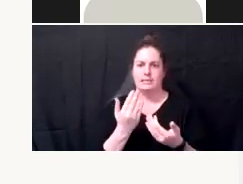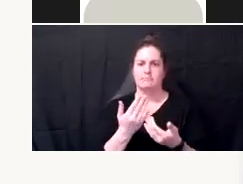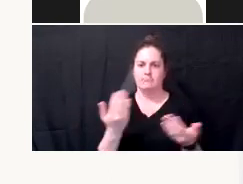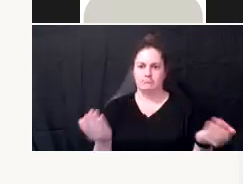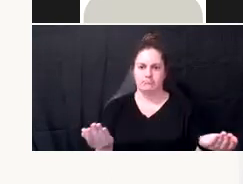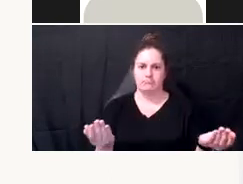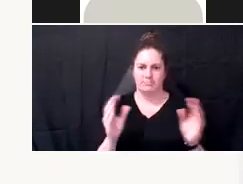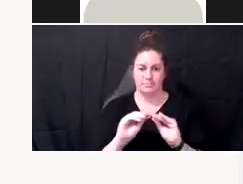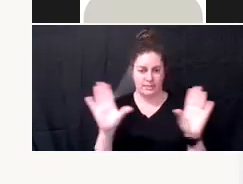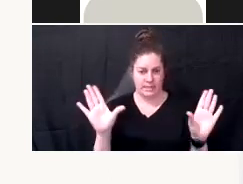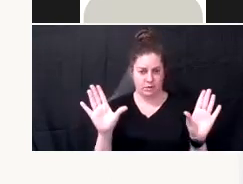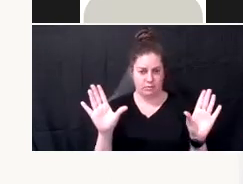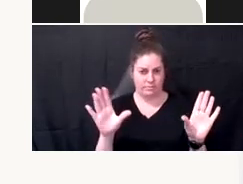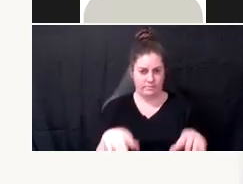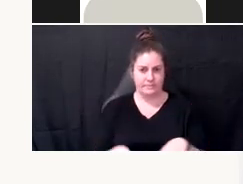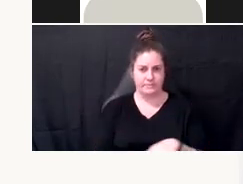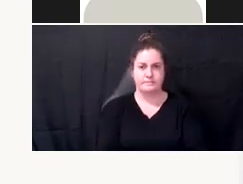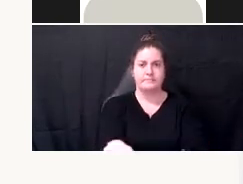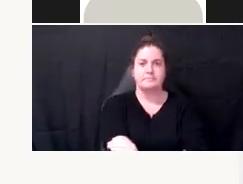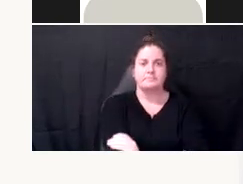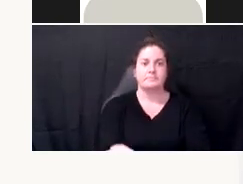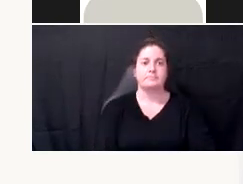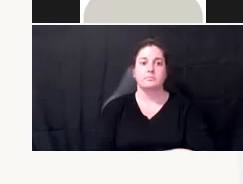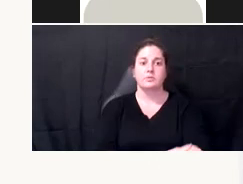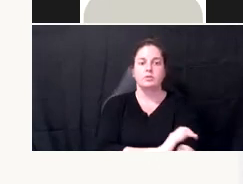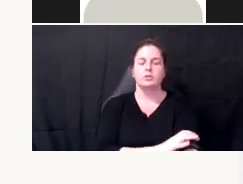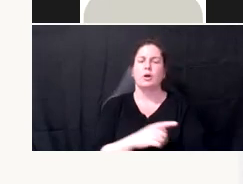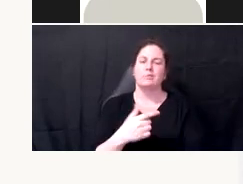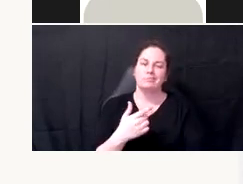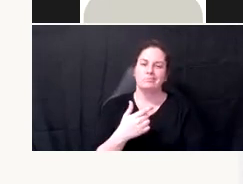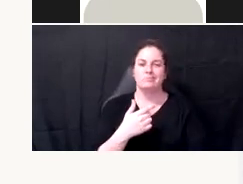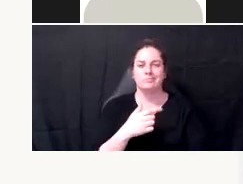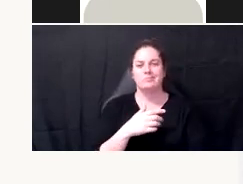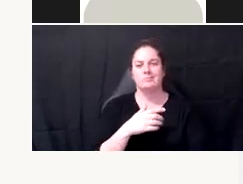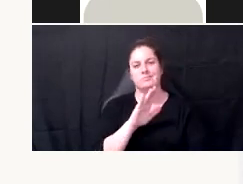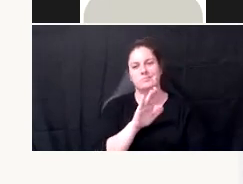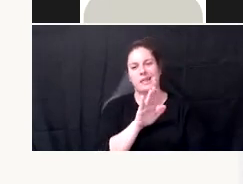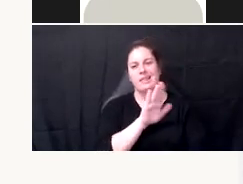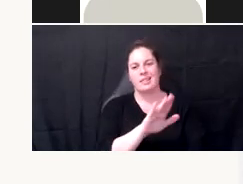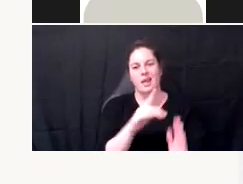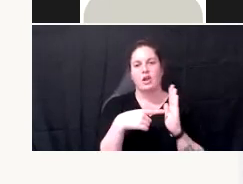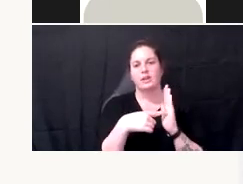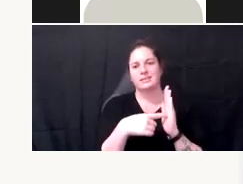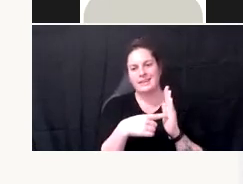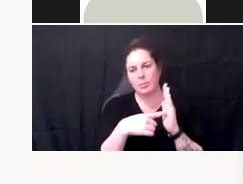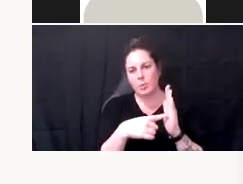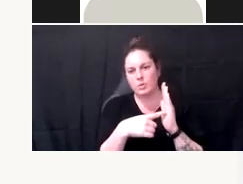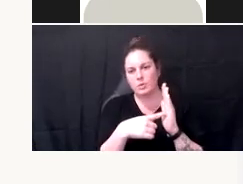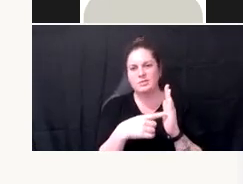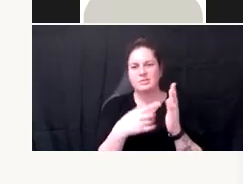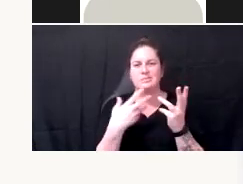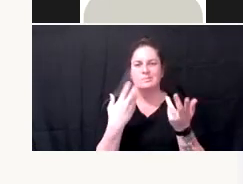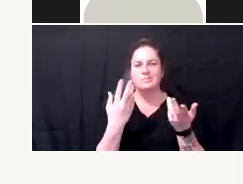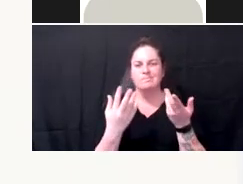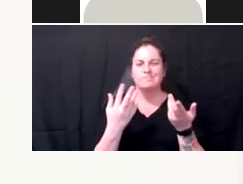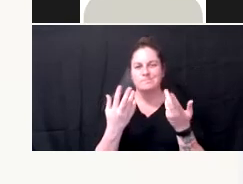I while I do appreciate the examples that they have here in this these examples